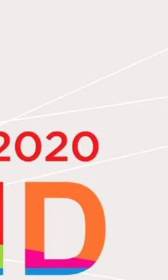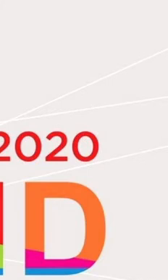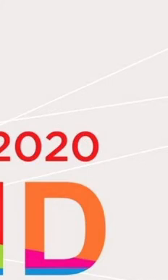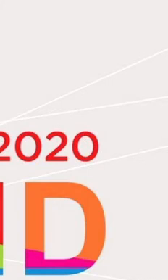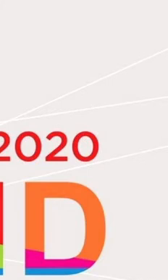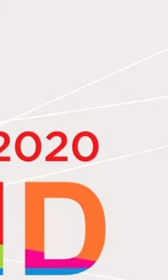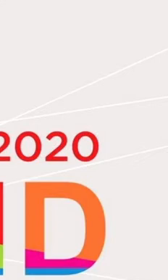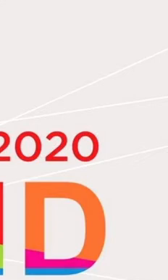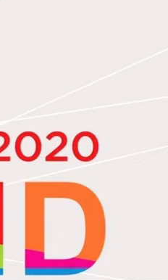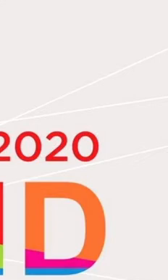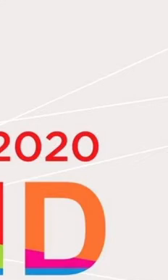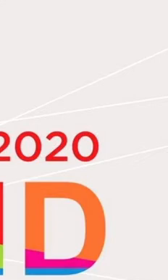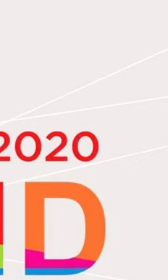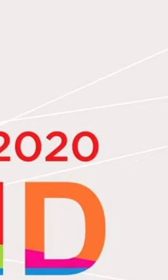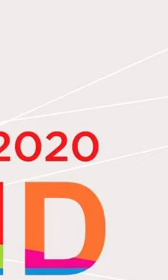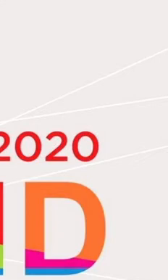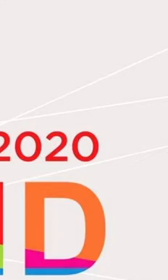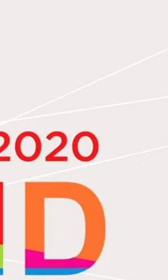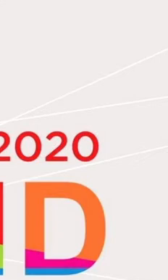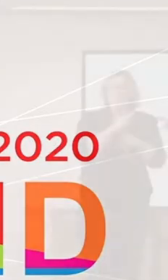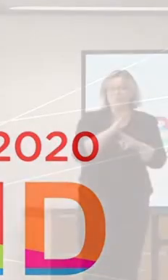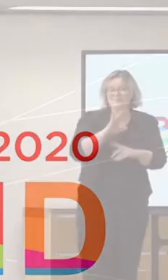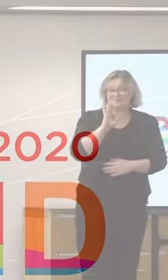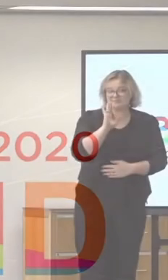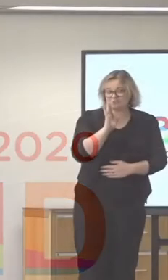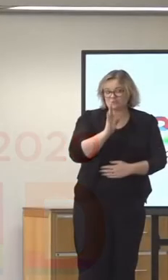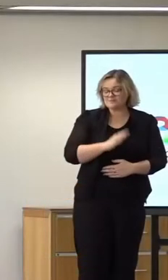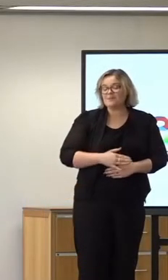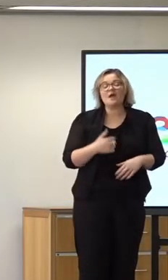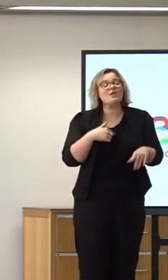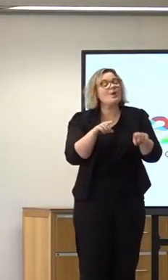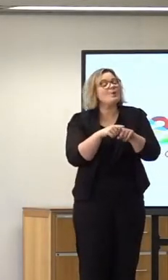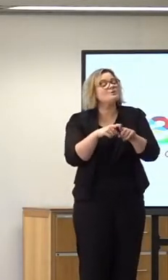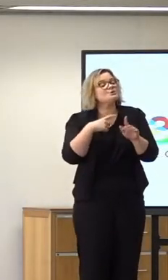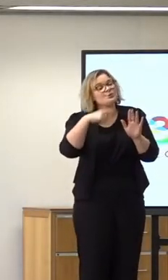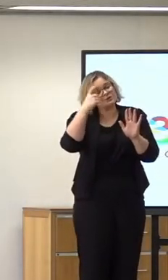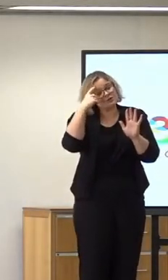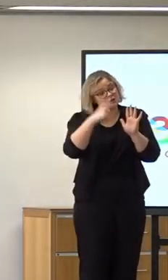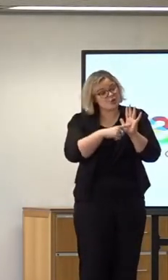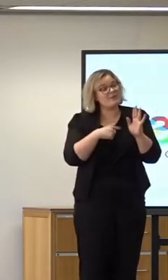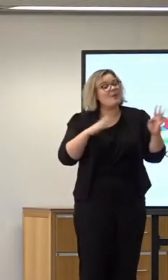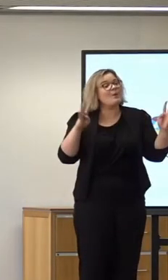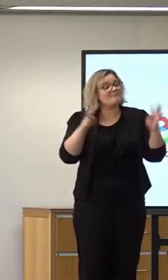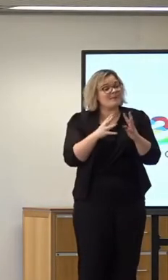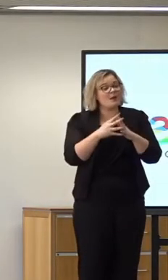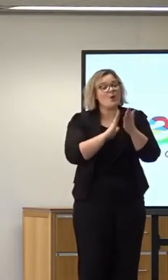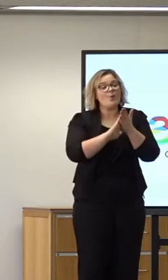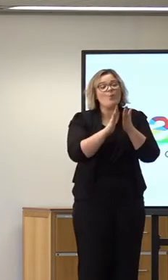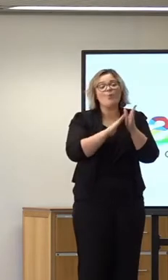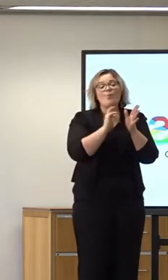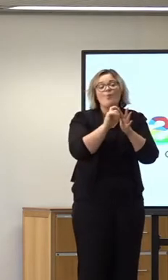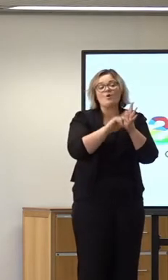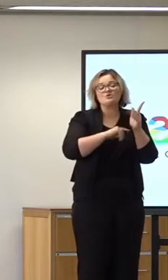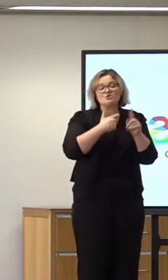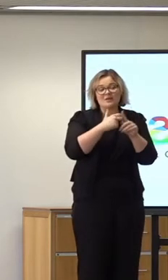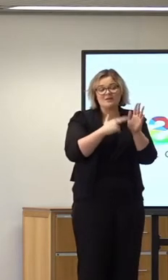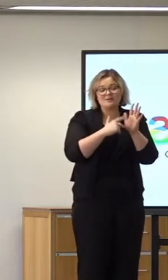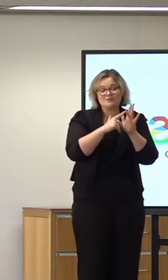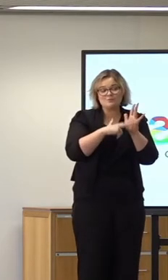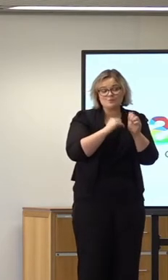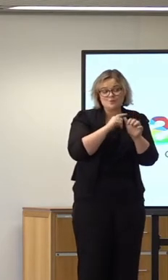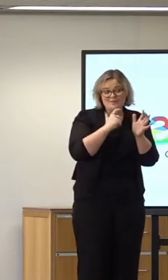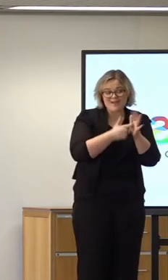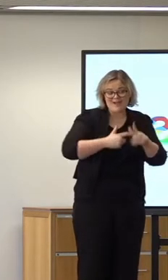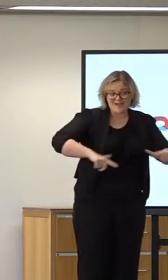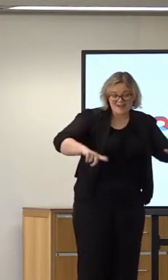for this important session. And I'd also like to acknowledge that we do meet on Whadjuk Noongar land and to pay my deep respect